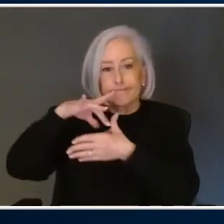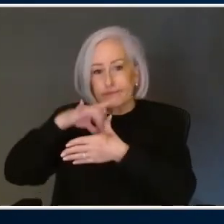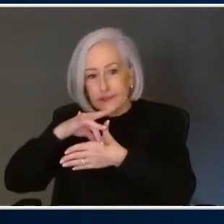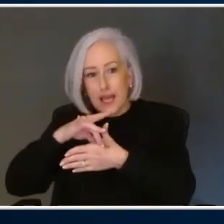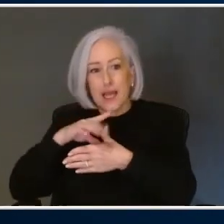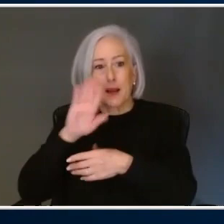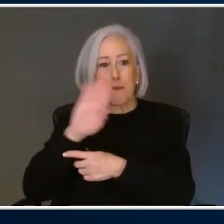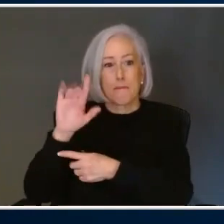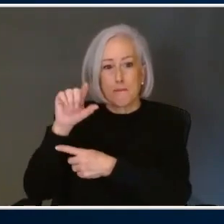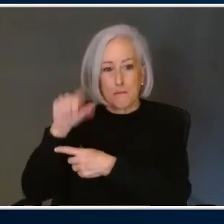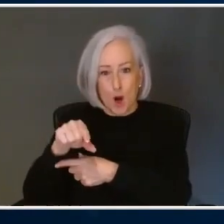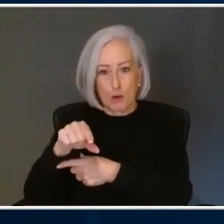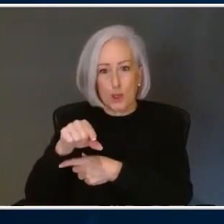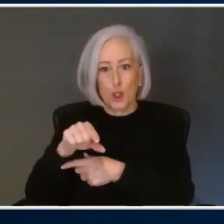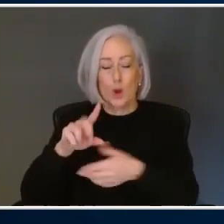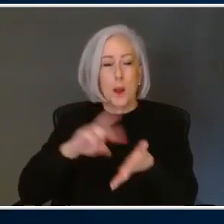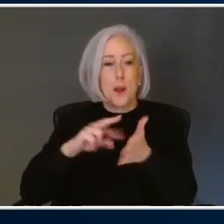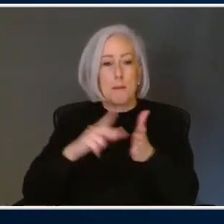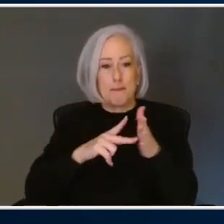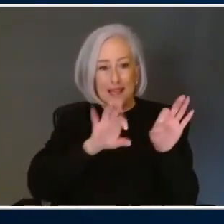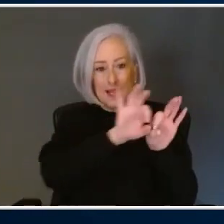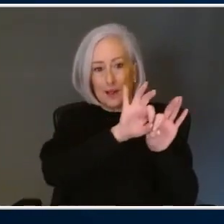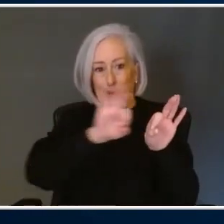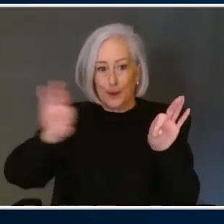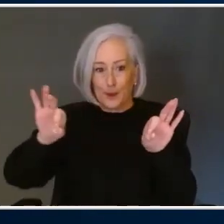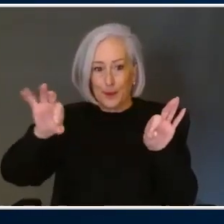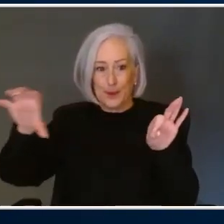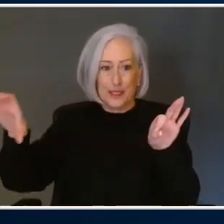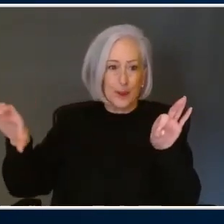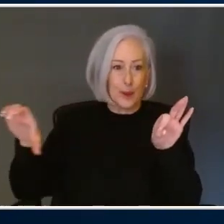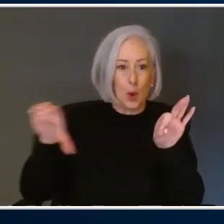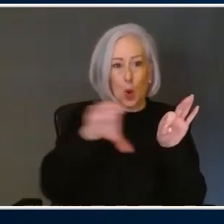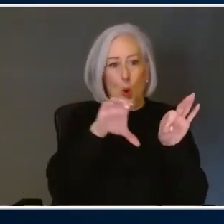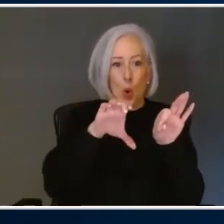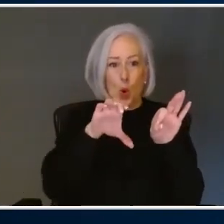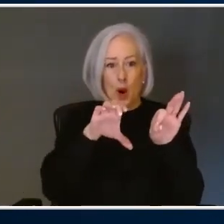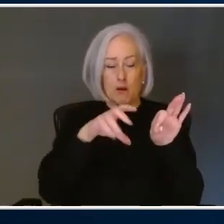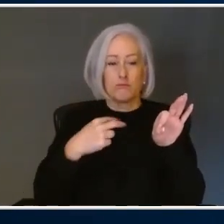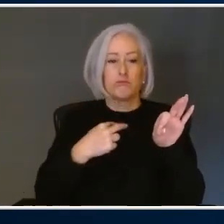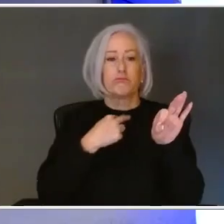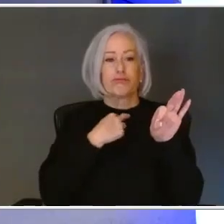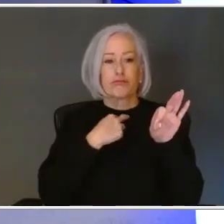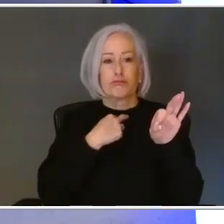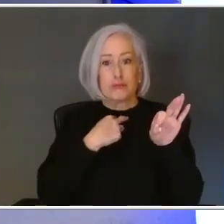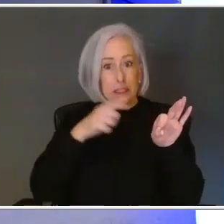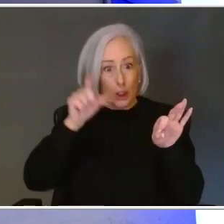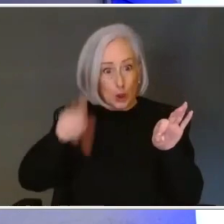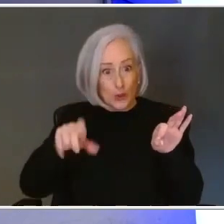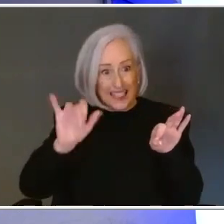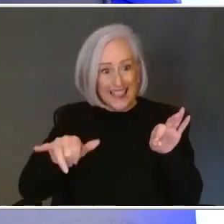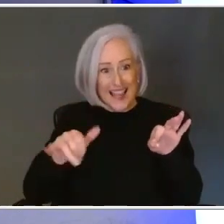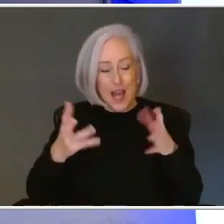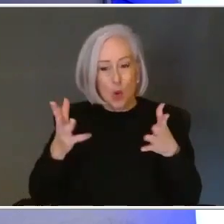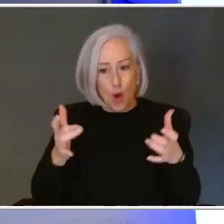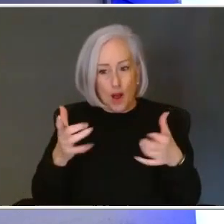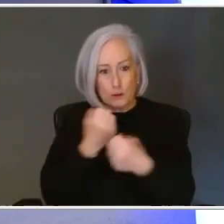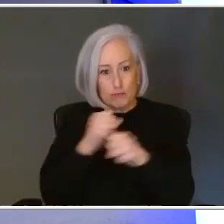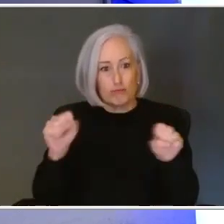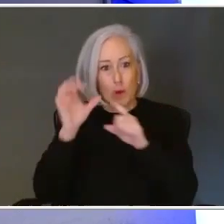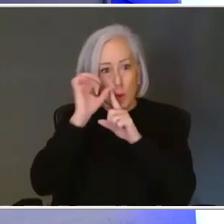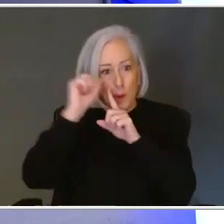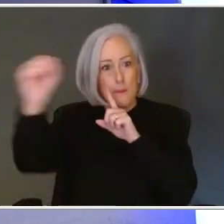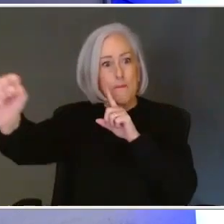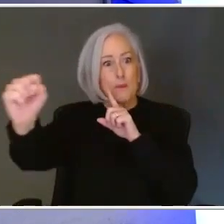you see it on that picture there, to the carotid artery. You need that thing. You need that thing. Okay, I want to show one more time. I want to show when you're